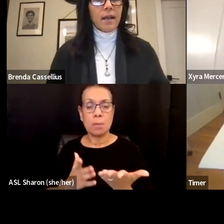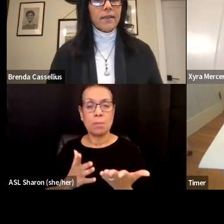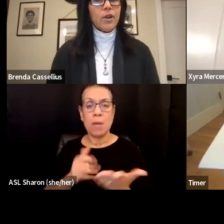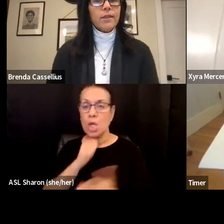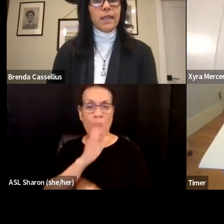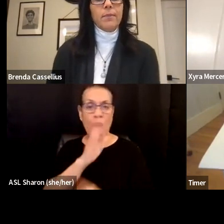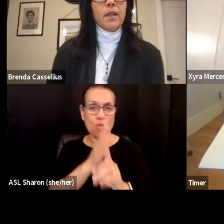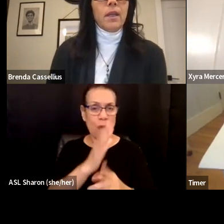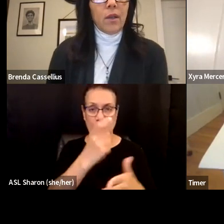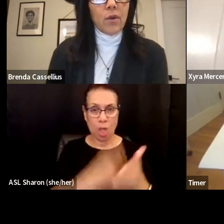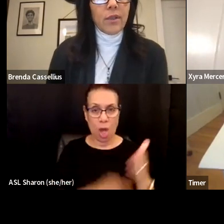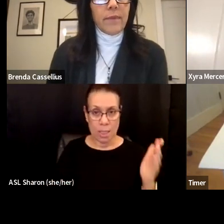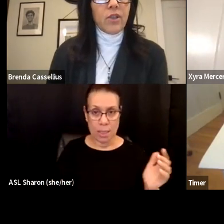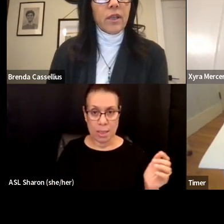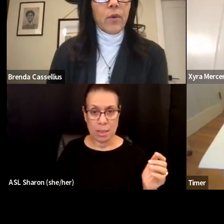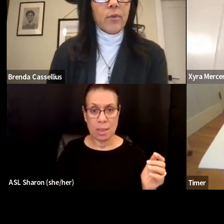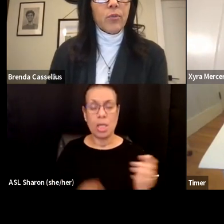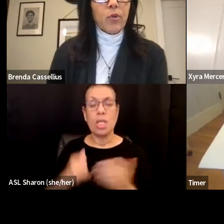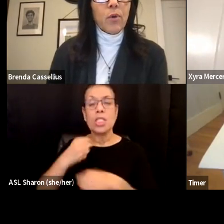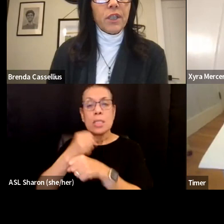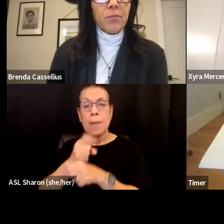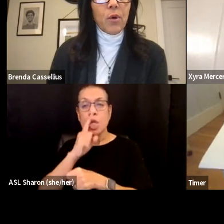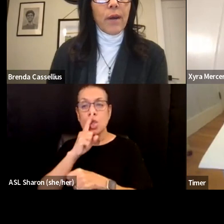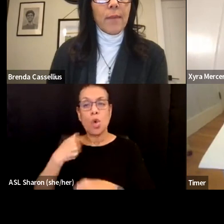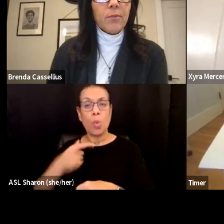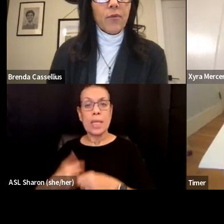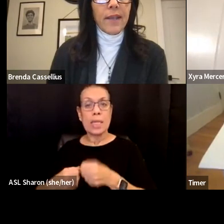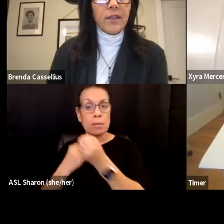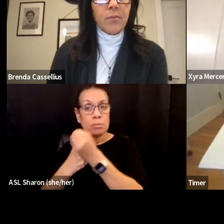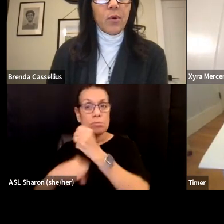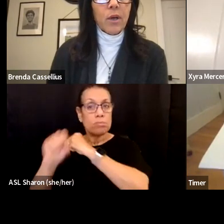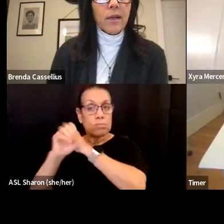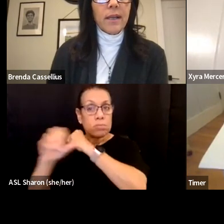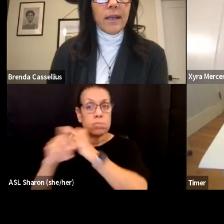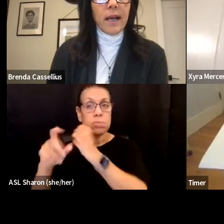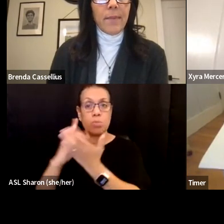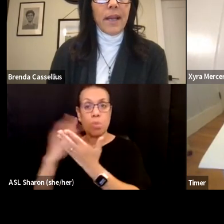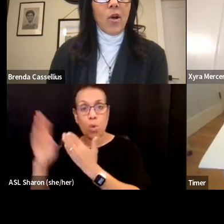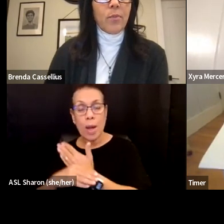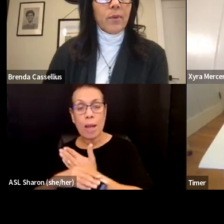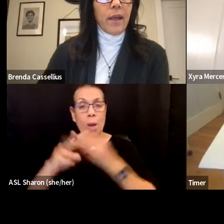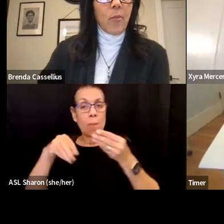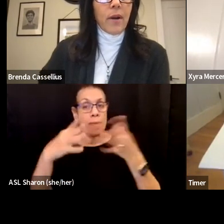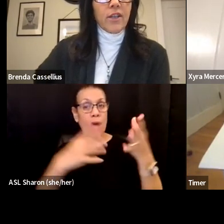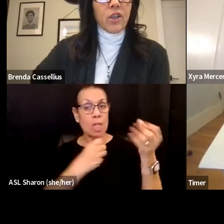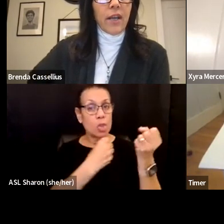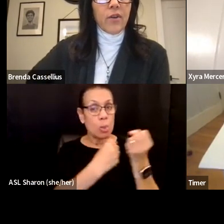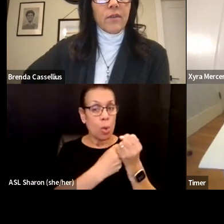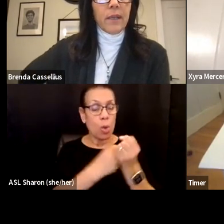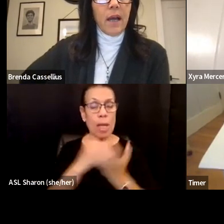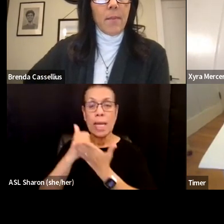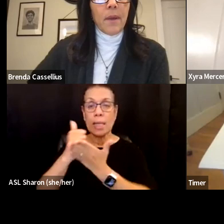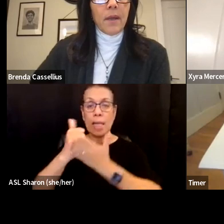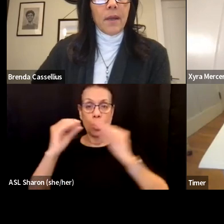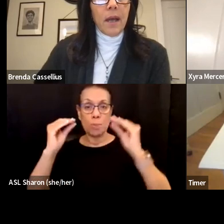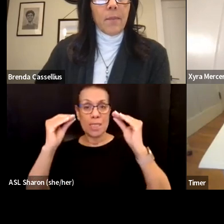on saren's team in order to make sure that we're able to promote these programs provide the support and help help our educators